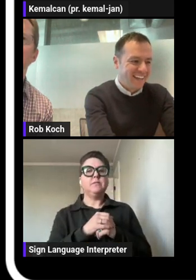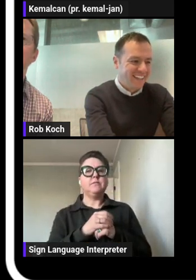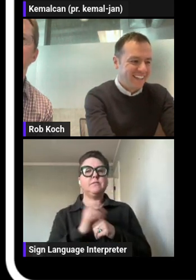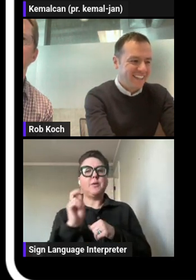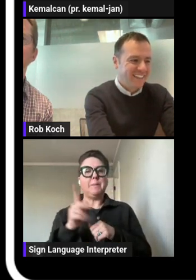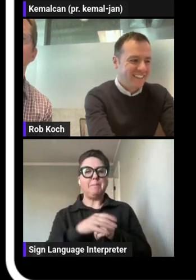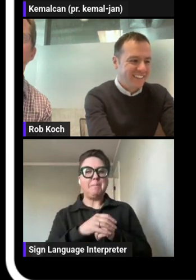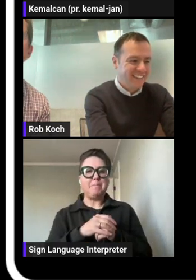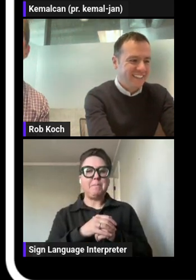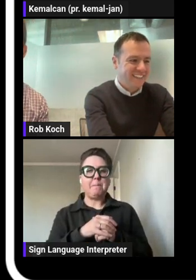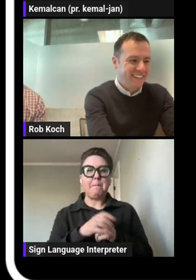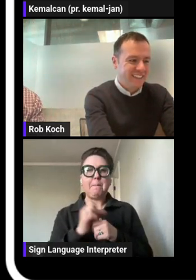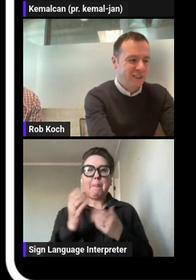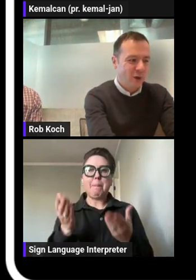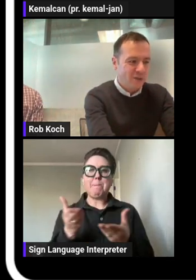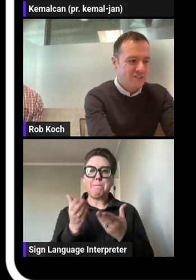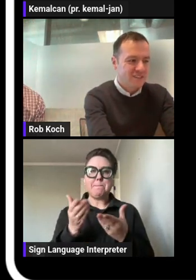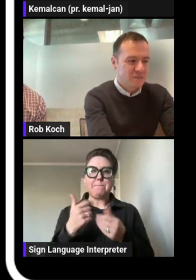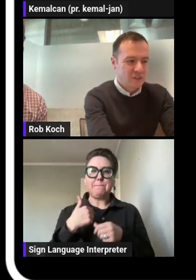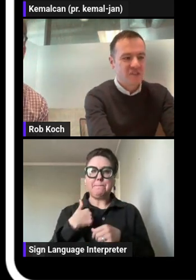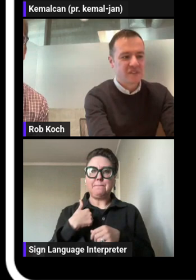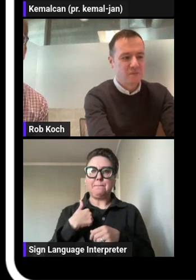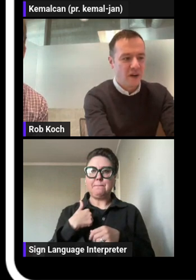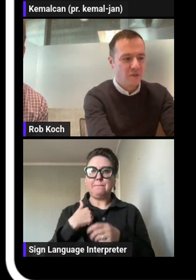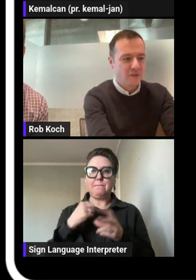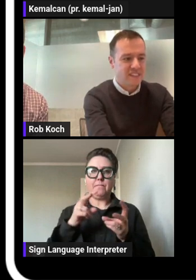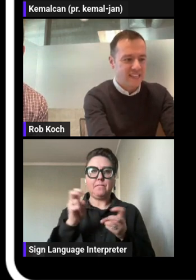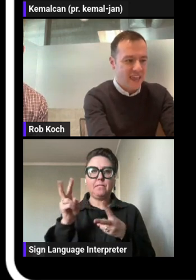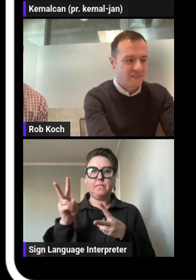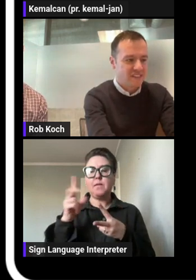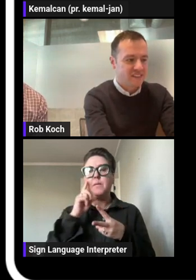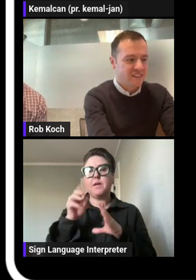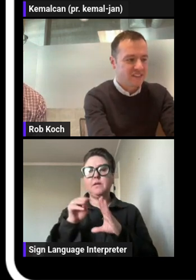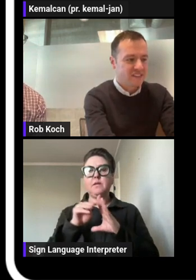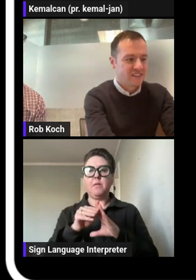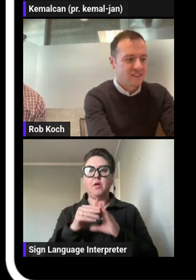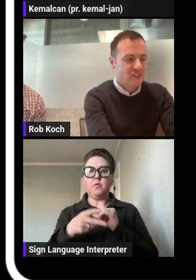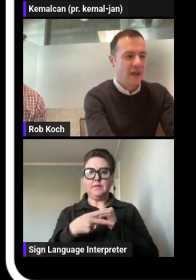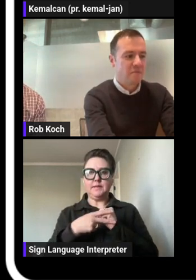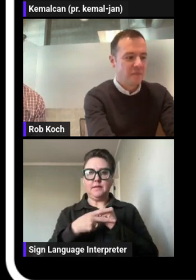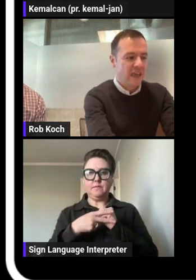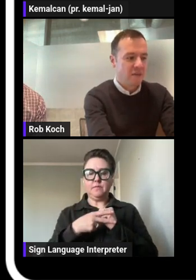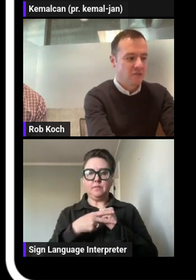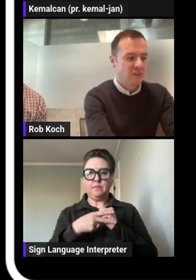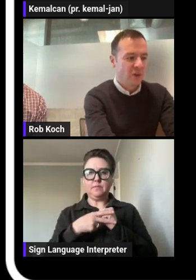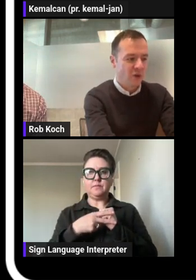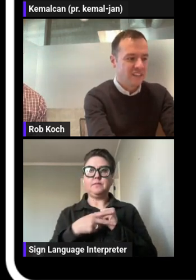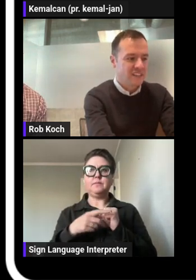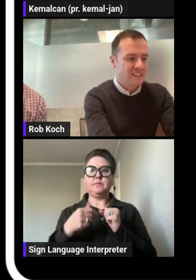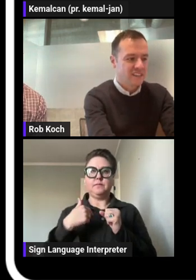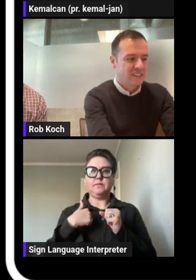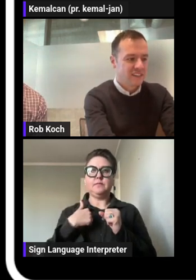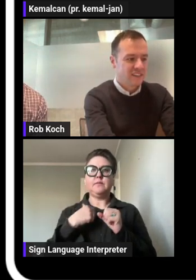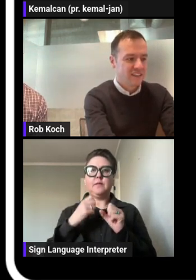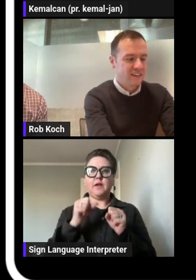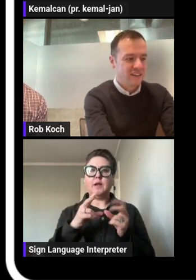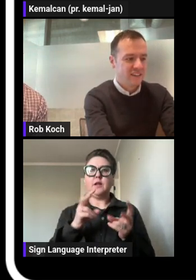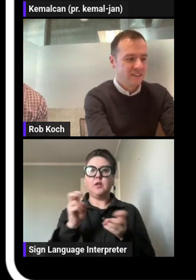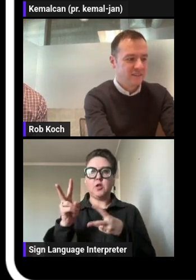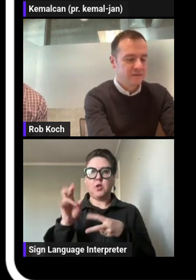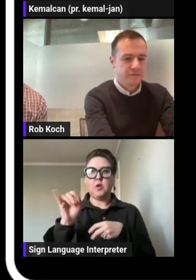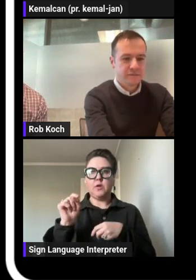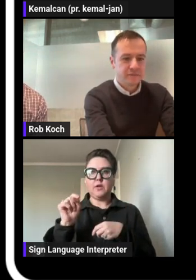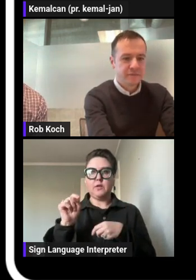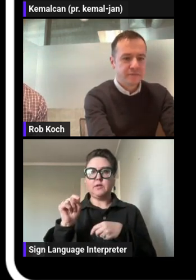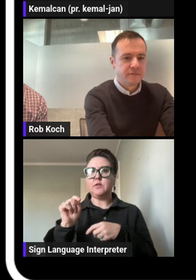Okay, here I load because the model was saved, so I'm able to load it. Mm-hmm. So